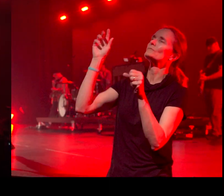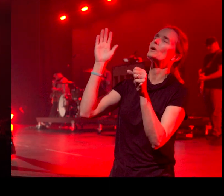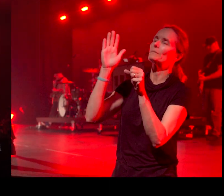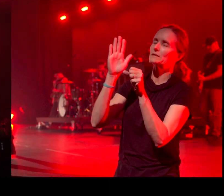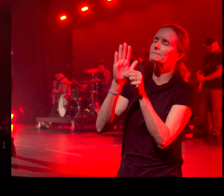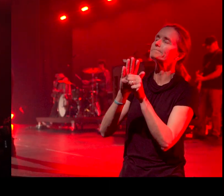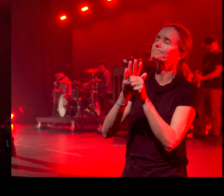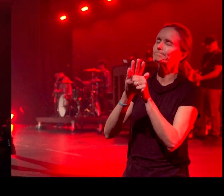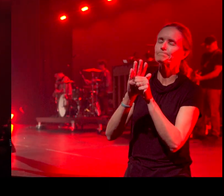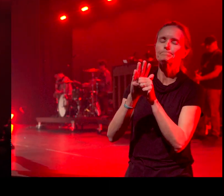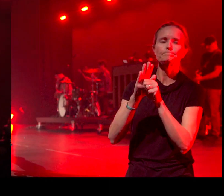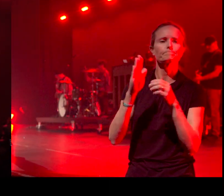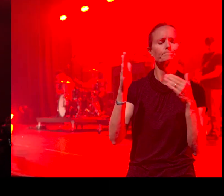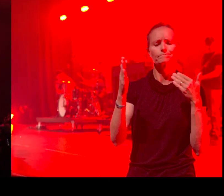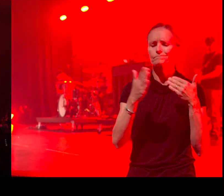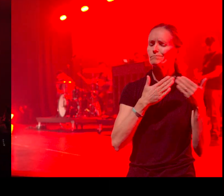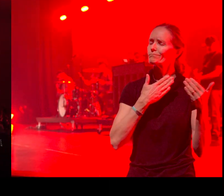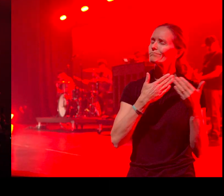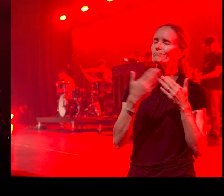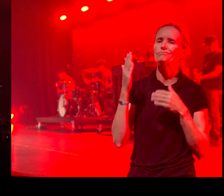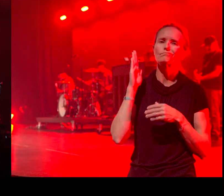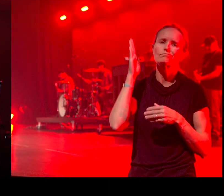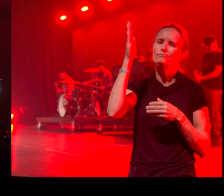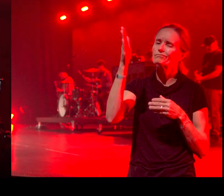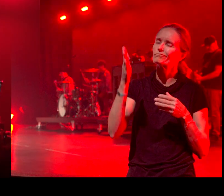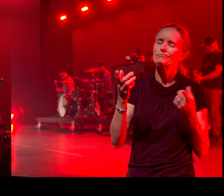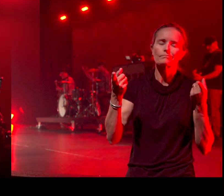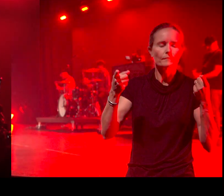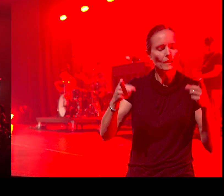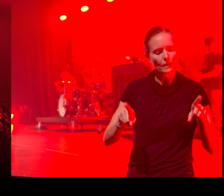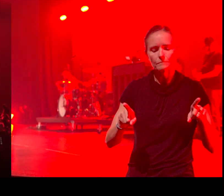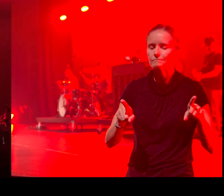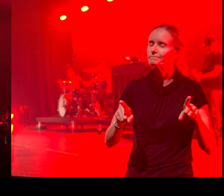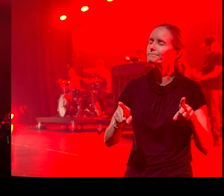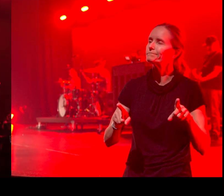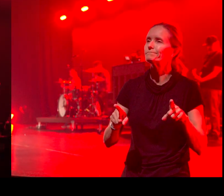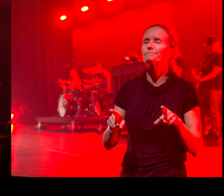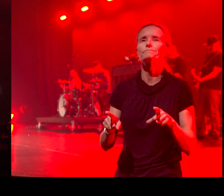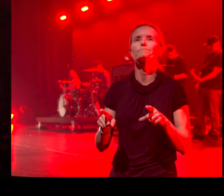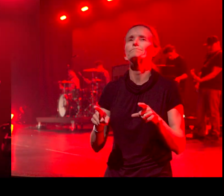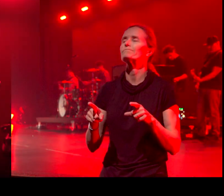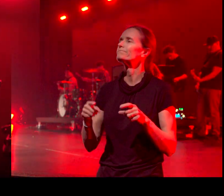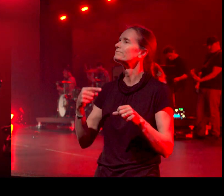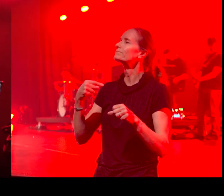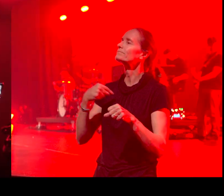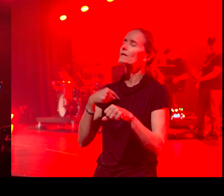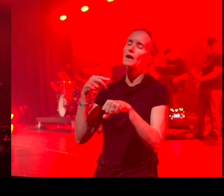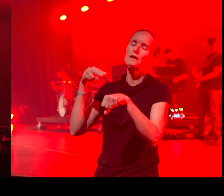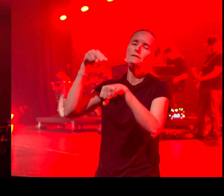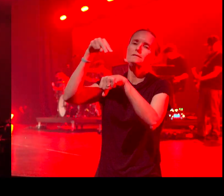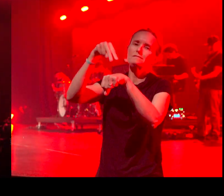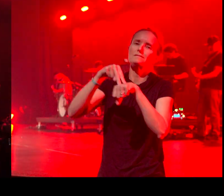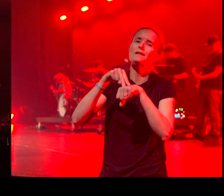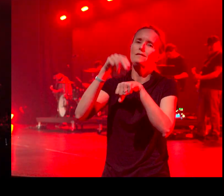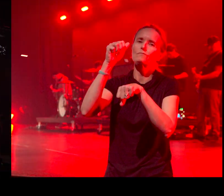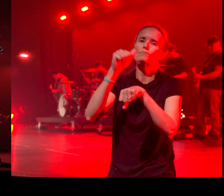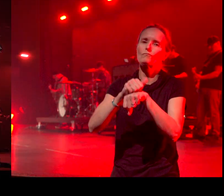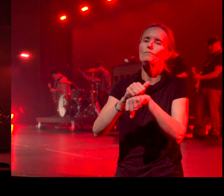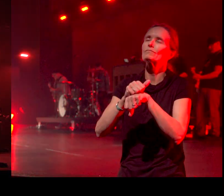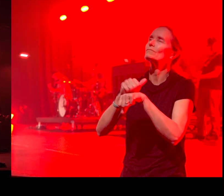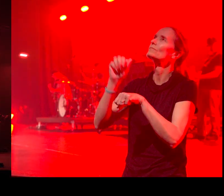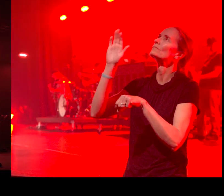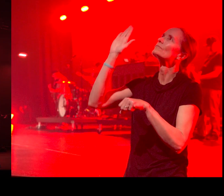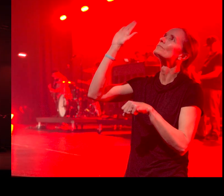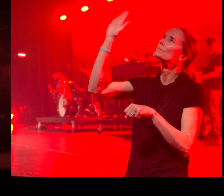your promises. Whatever may come, whatever may pass, I'll stand on this